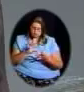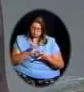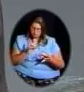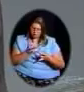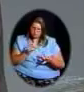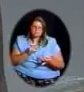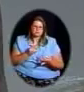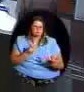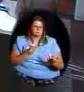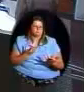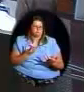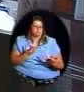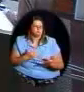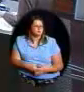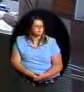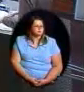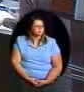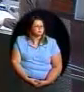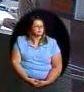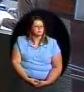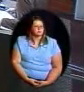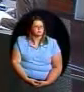differently.